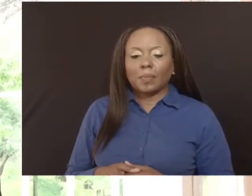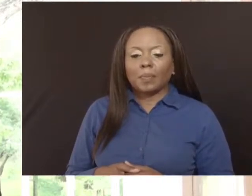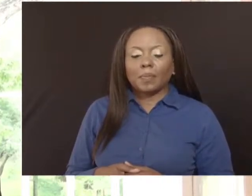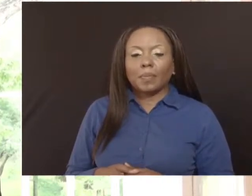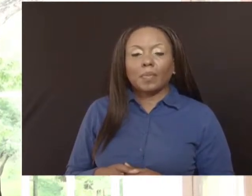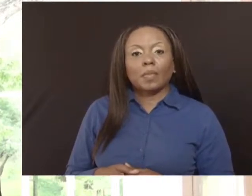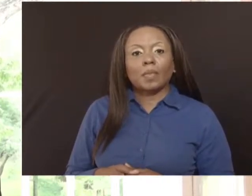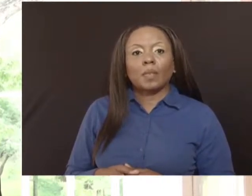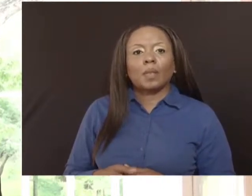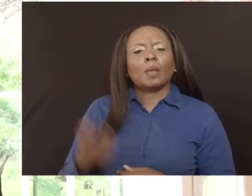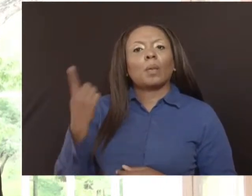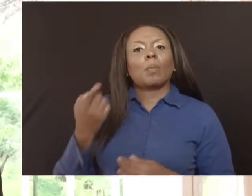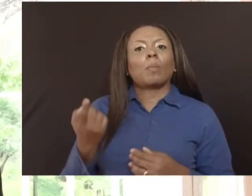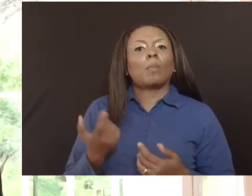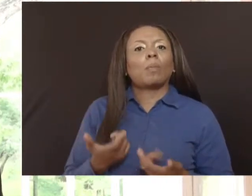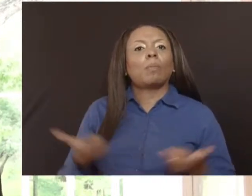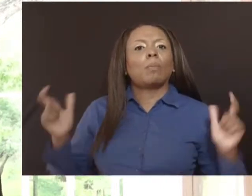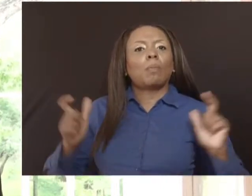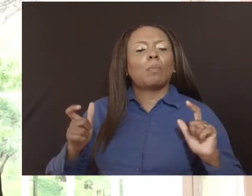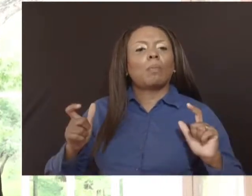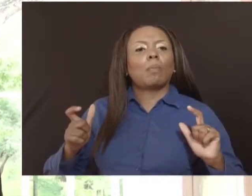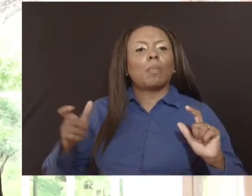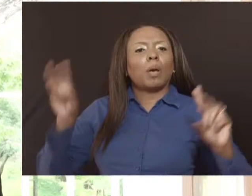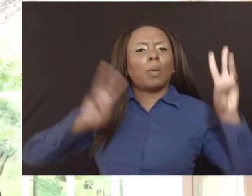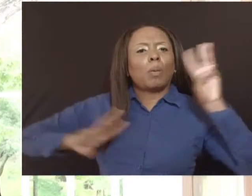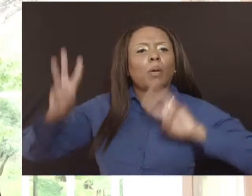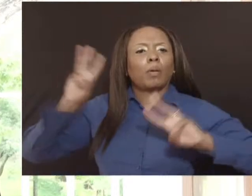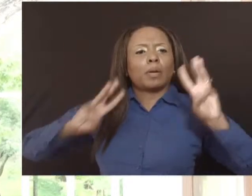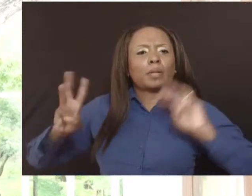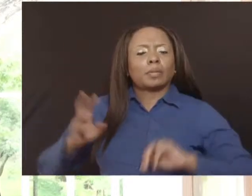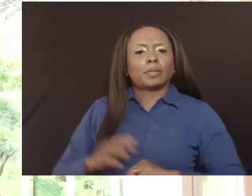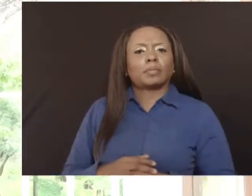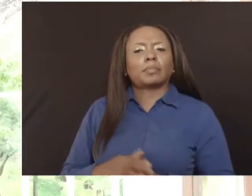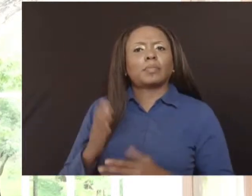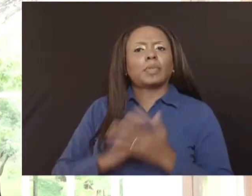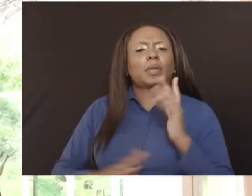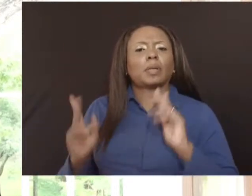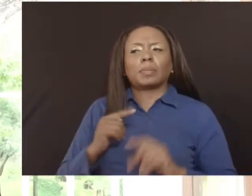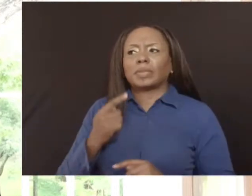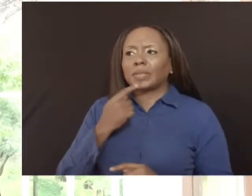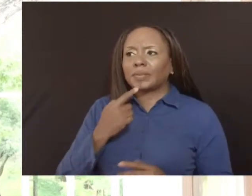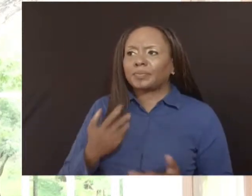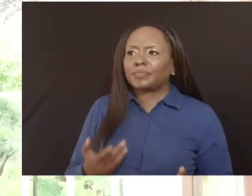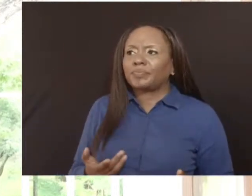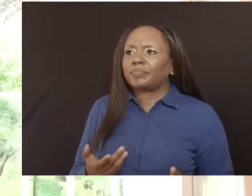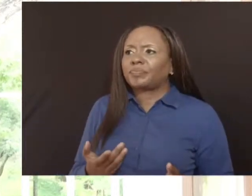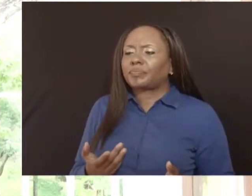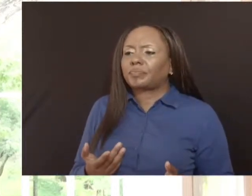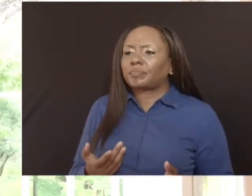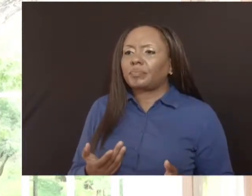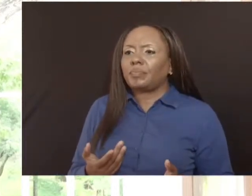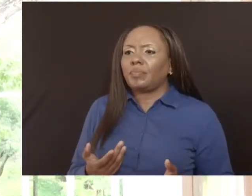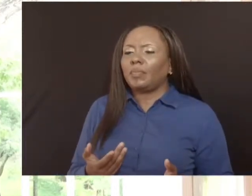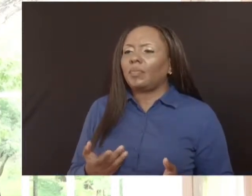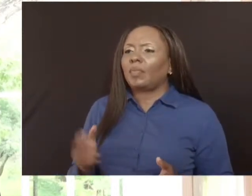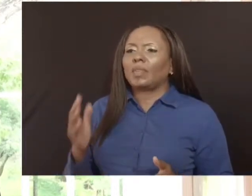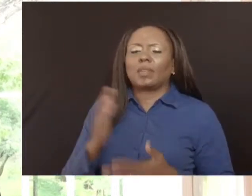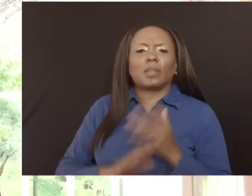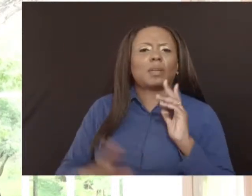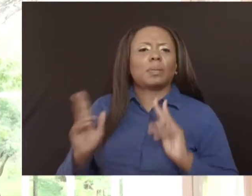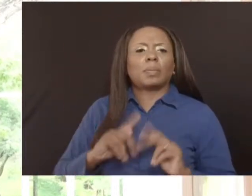with this problem in Barbados is what some are describing as a high degree of